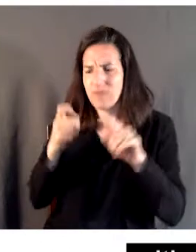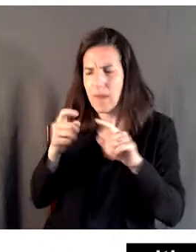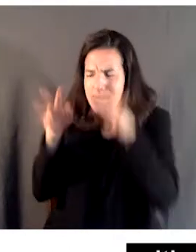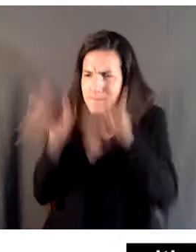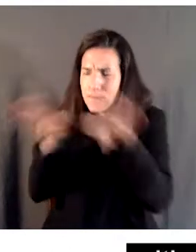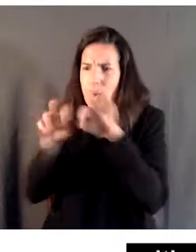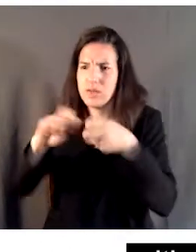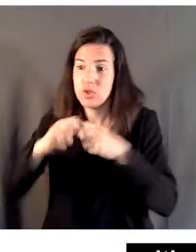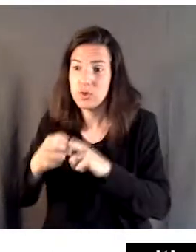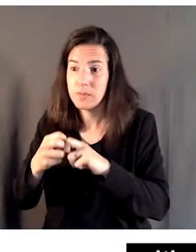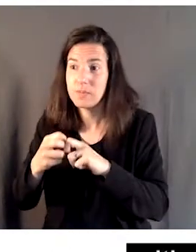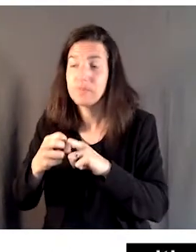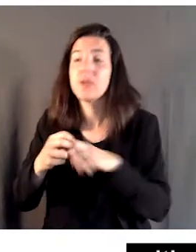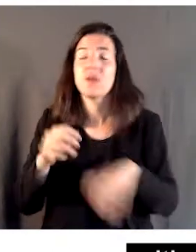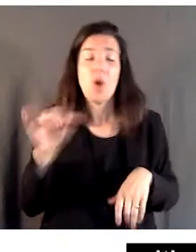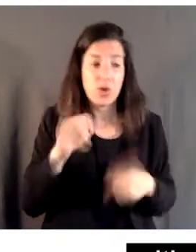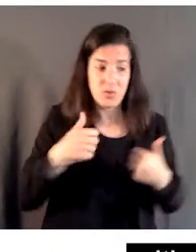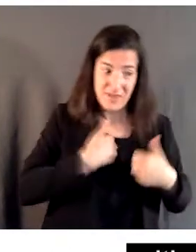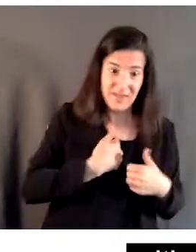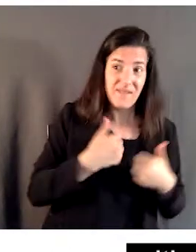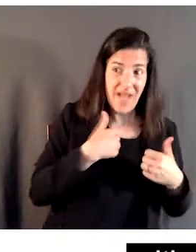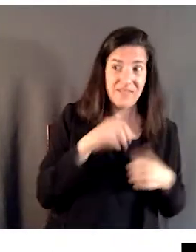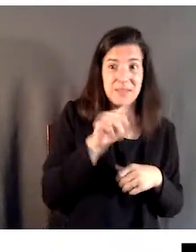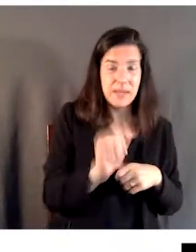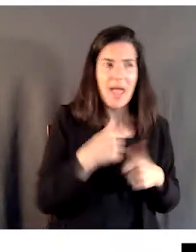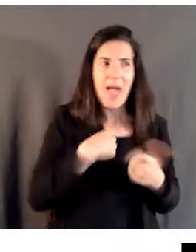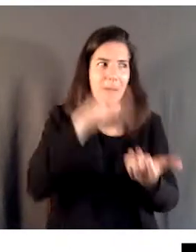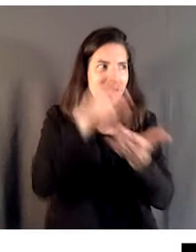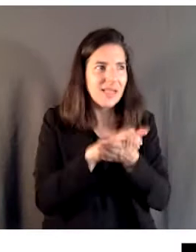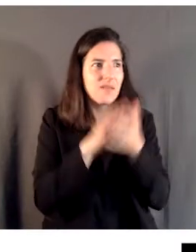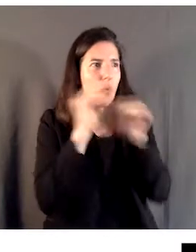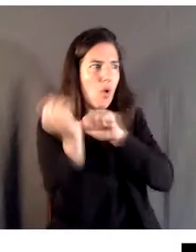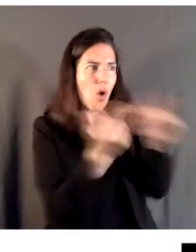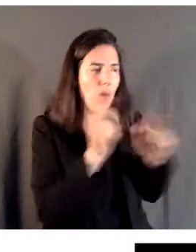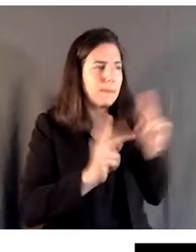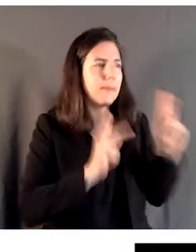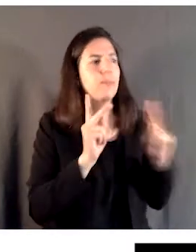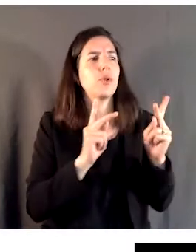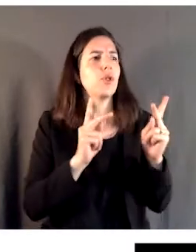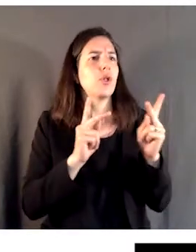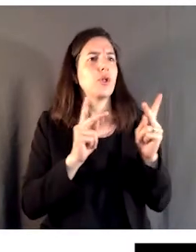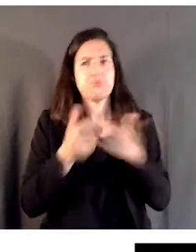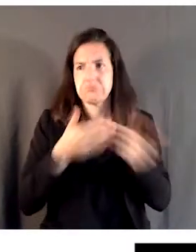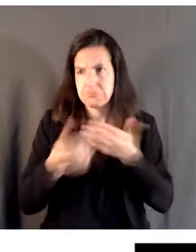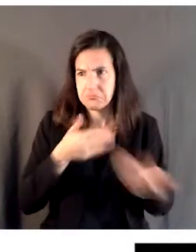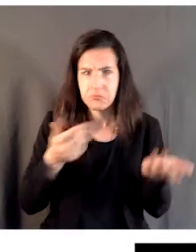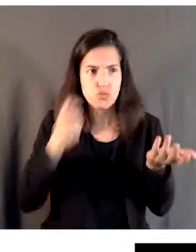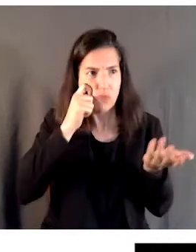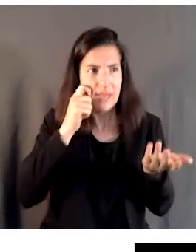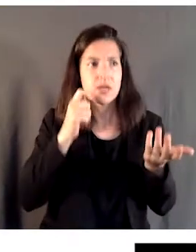with disability who believes everyone, no matter what color you are, is going to probably experience disability,